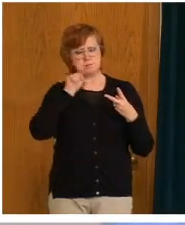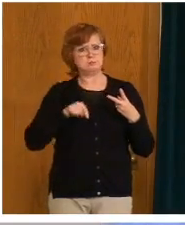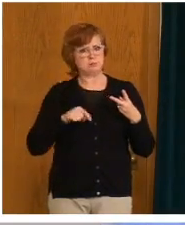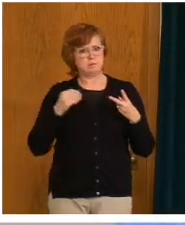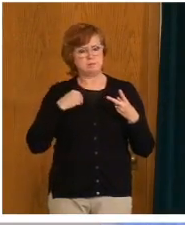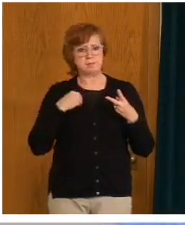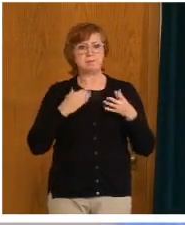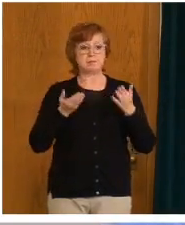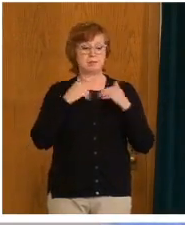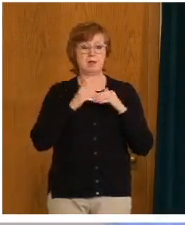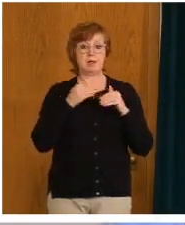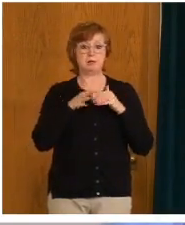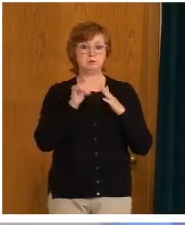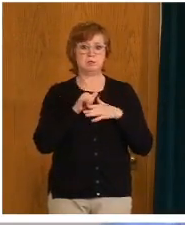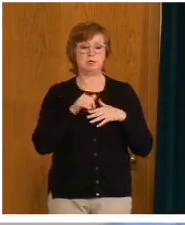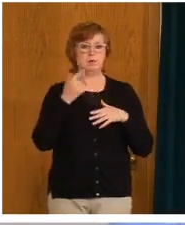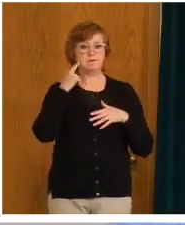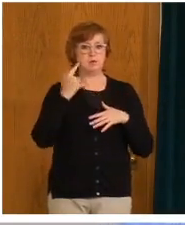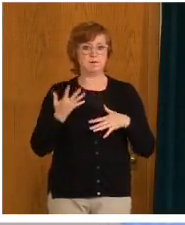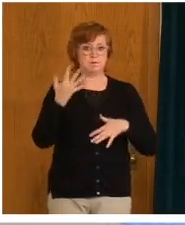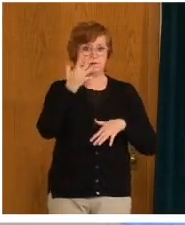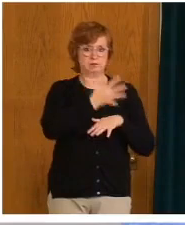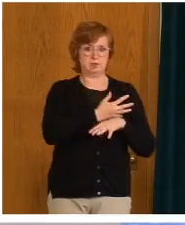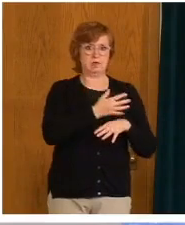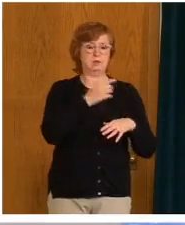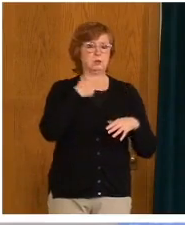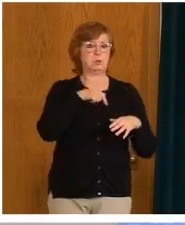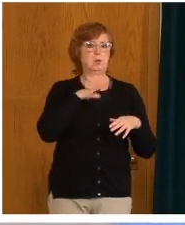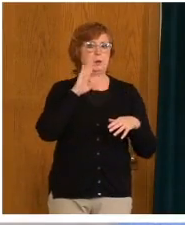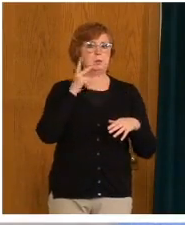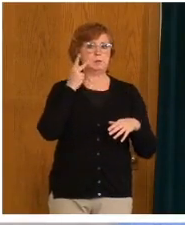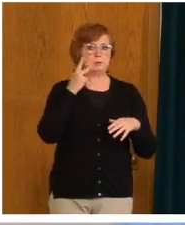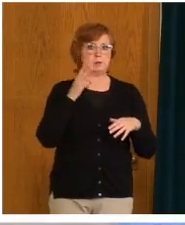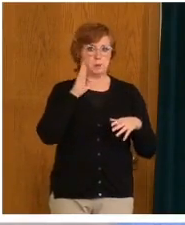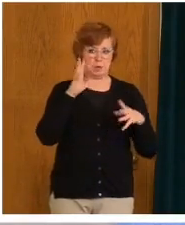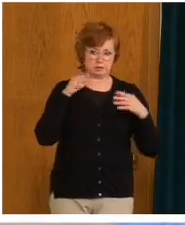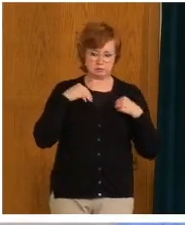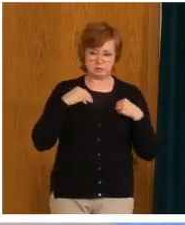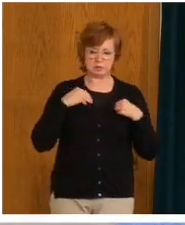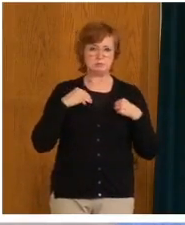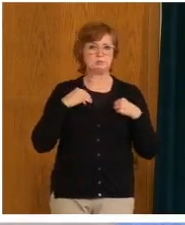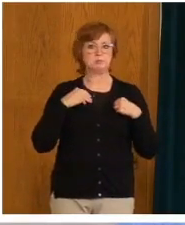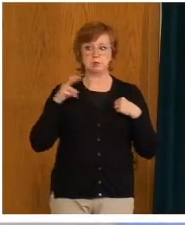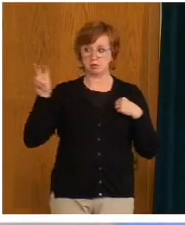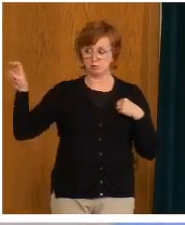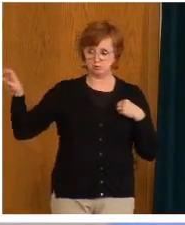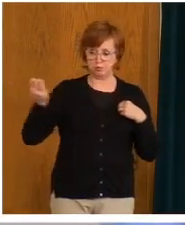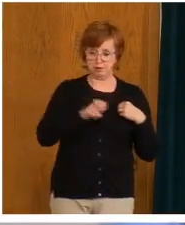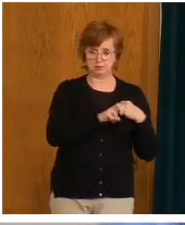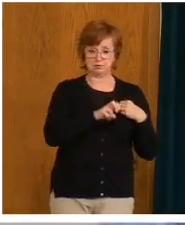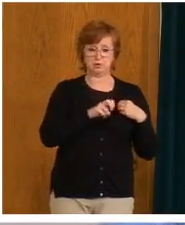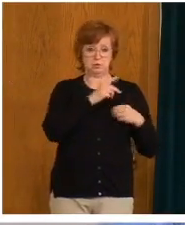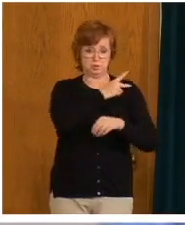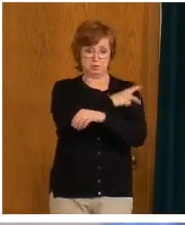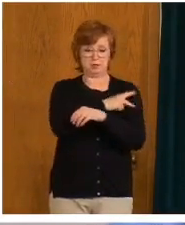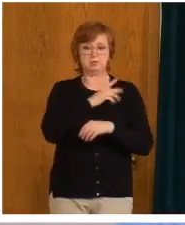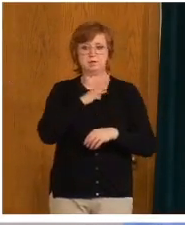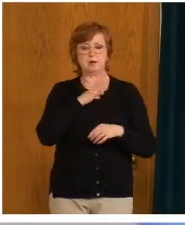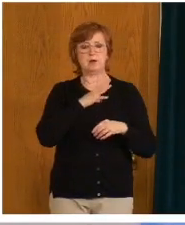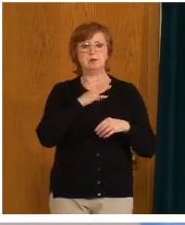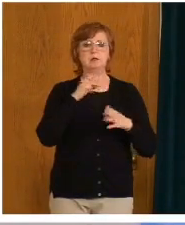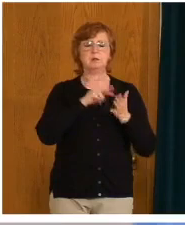day-by-day basis for the next 5 days to look at if we have the ability to support and transfer basically a patient a